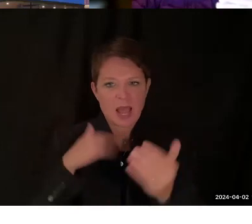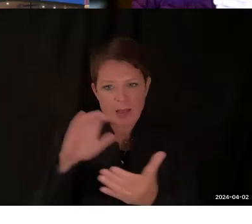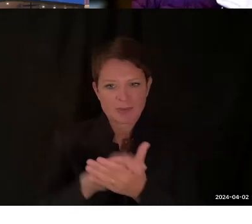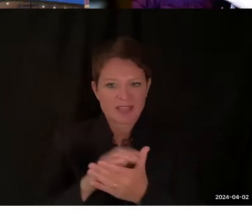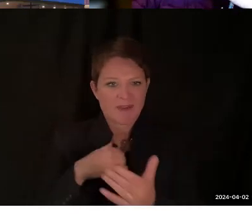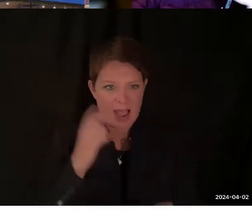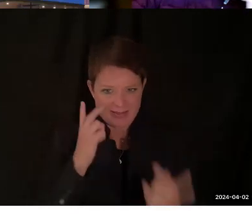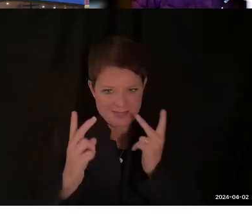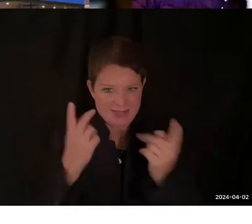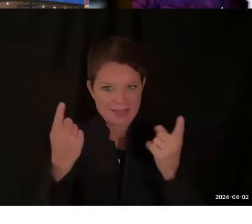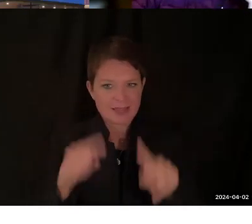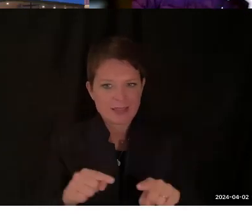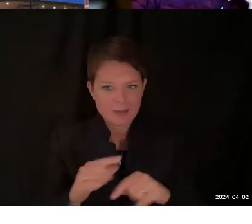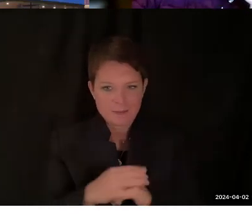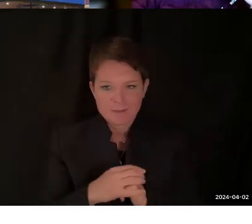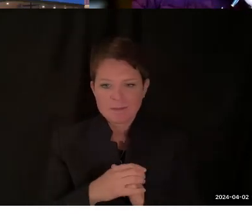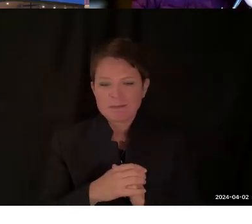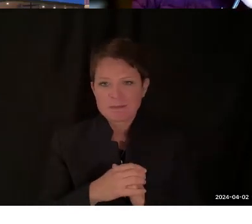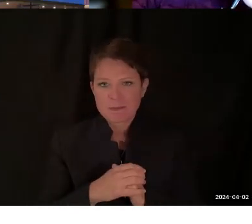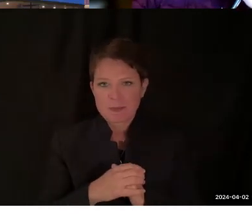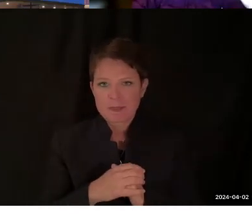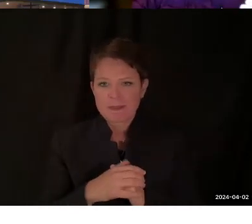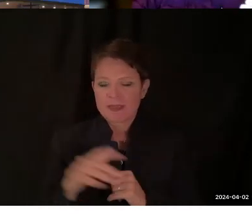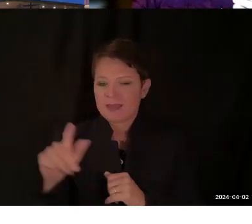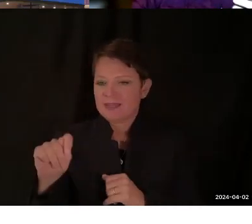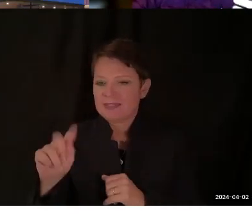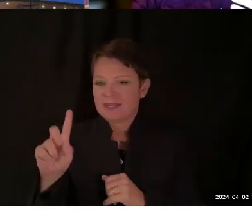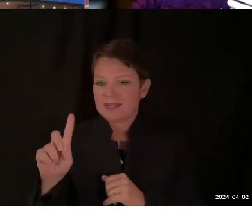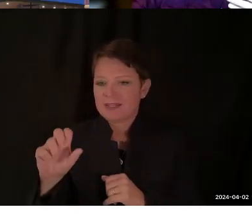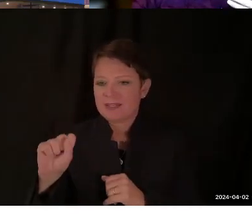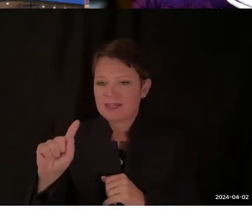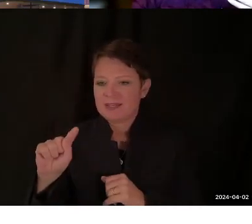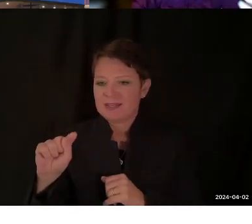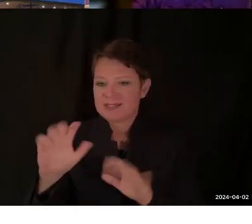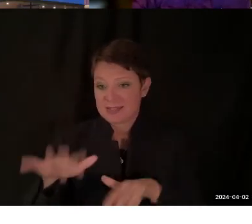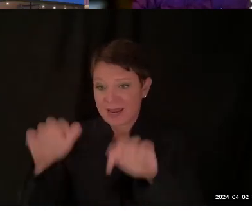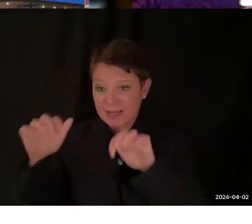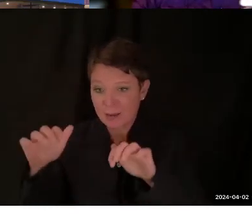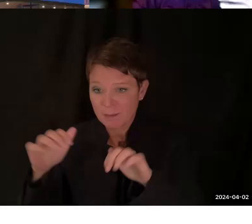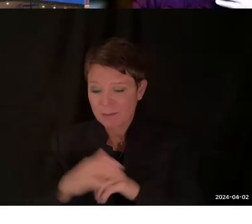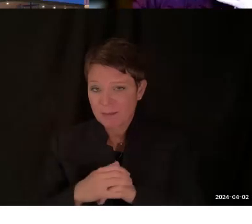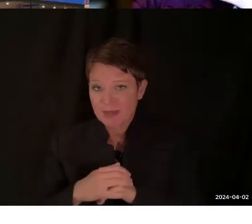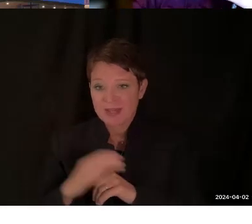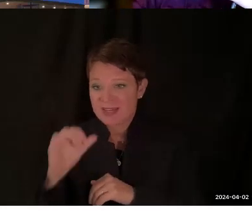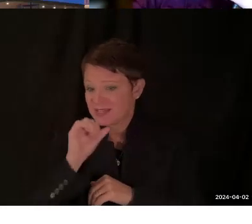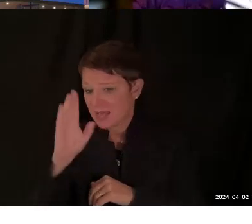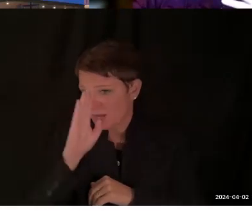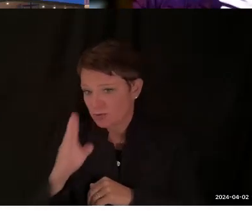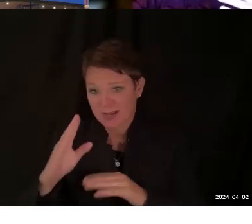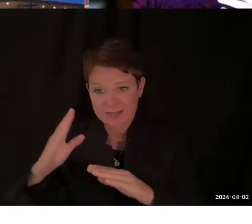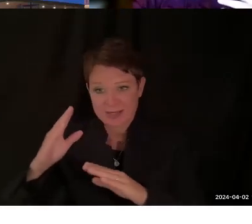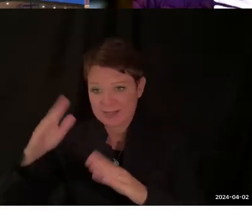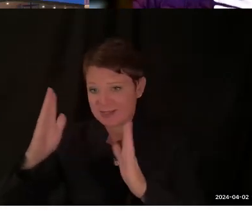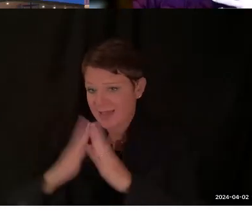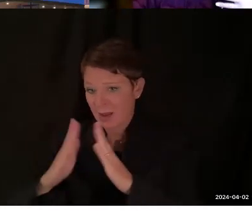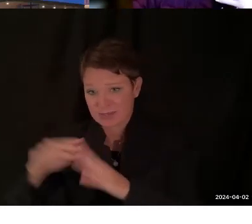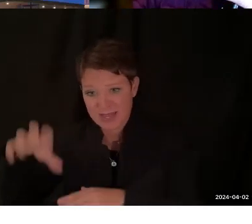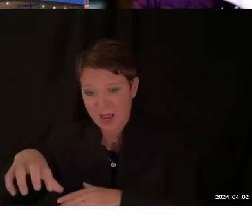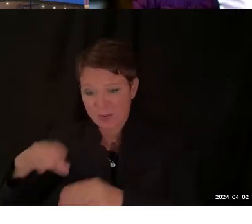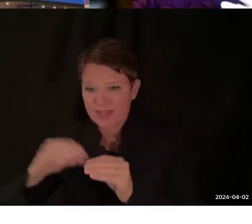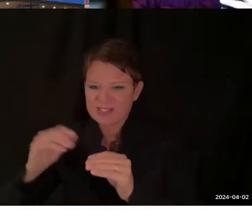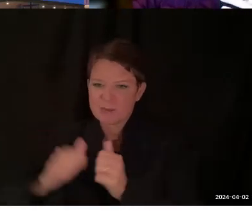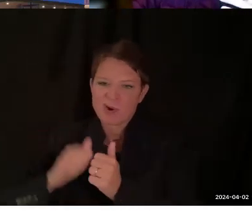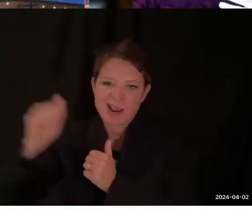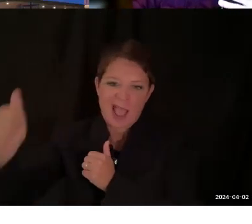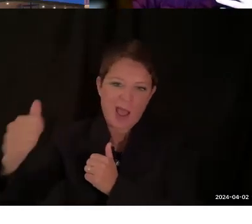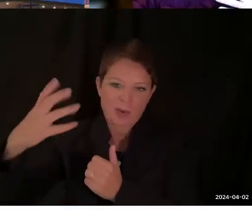I'm seeing. The TD Stadium is not directly downtown, right? It's further out